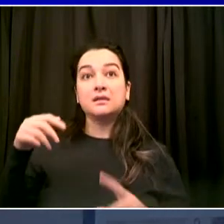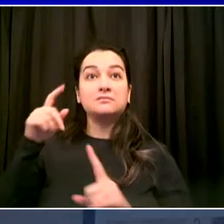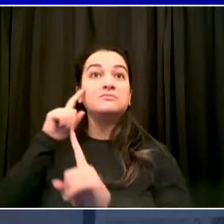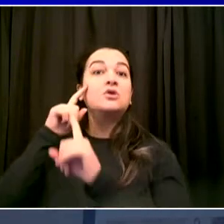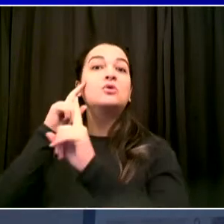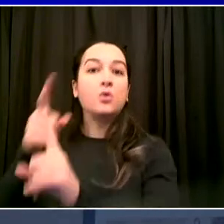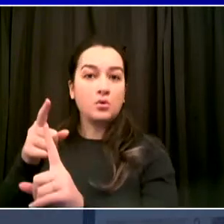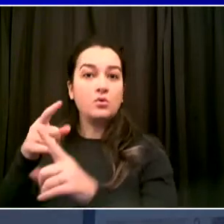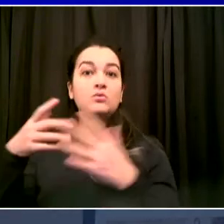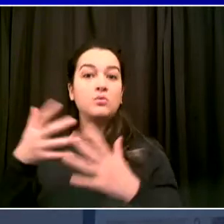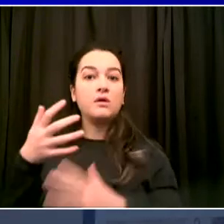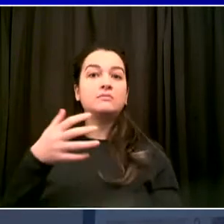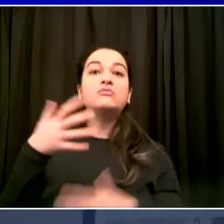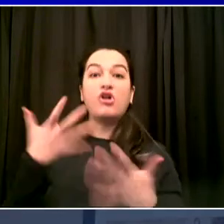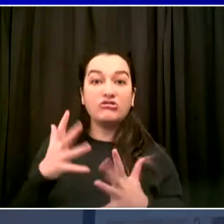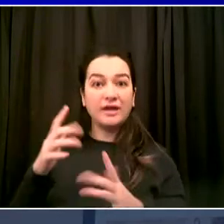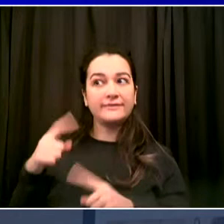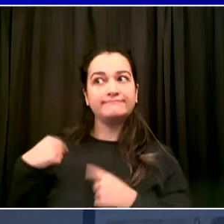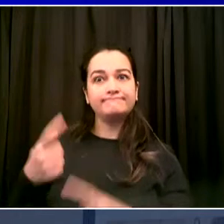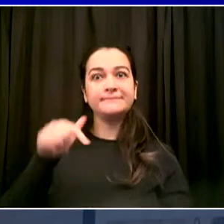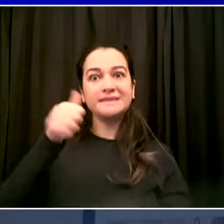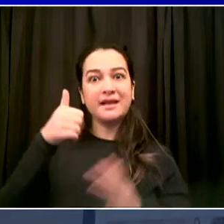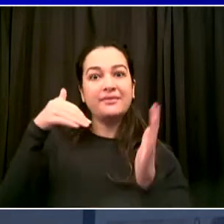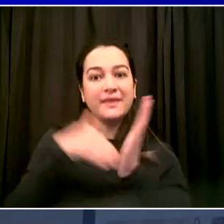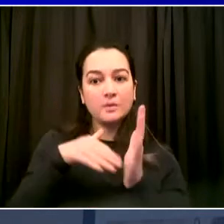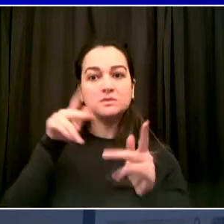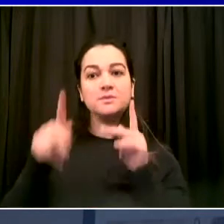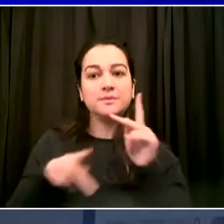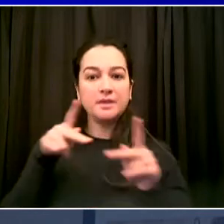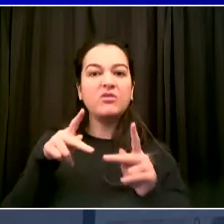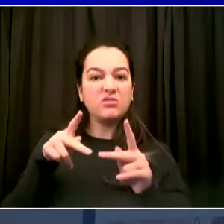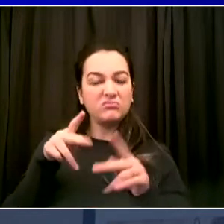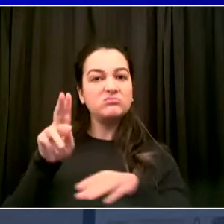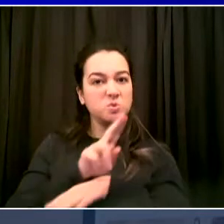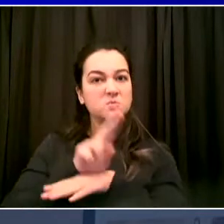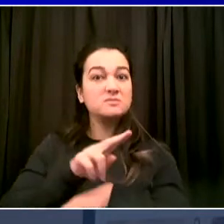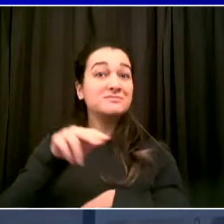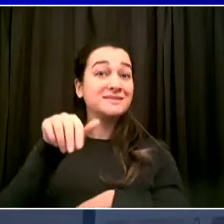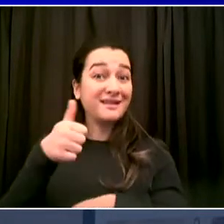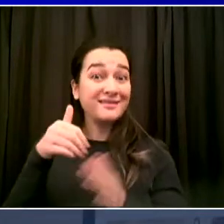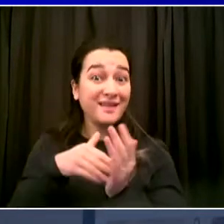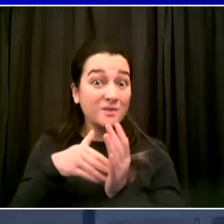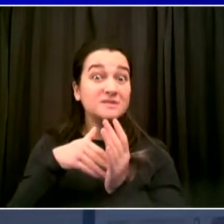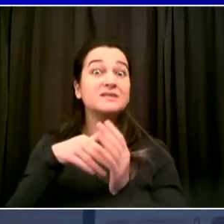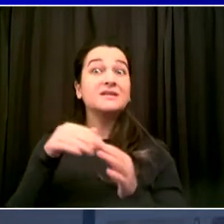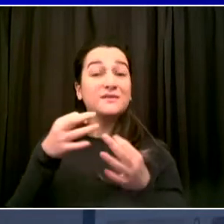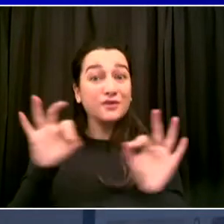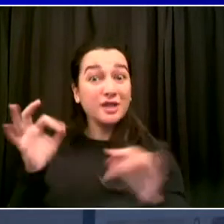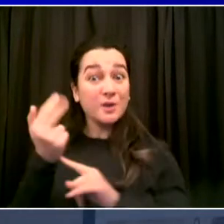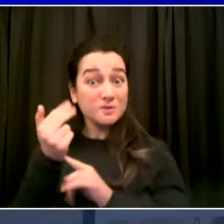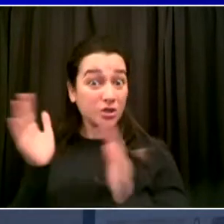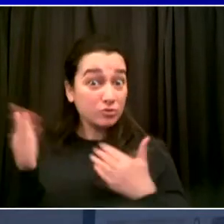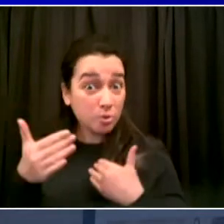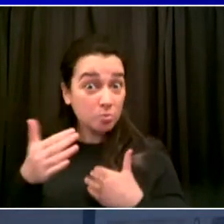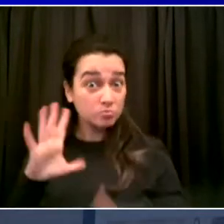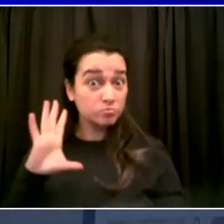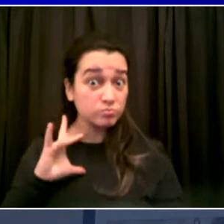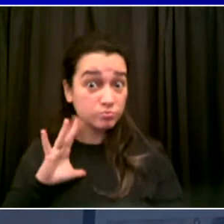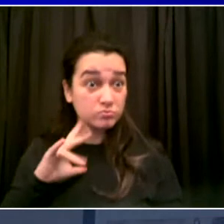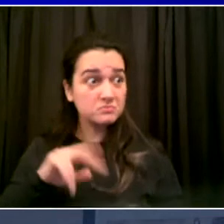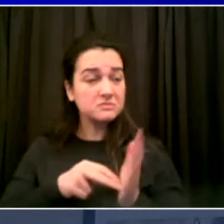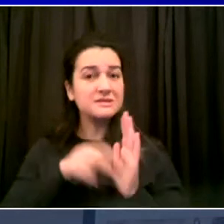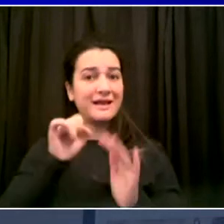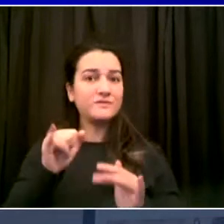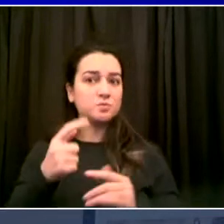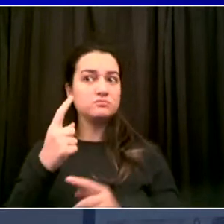get away from families. In many cases, large families, multi-generational families, they needed a chance to get over their infection away